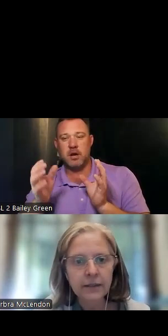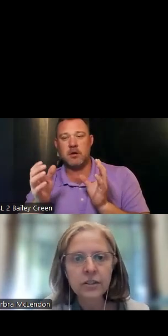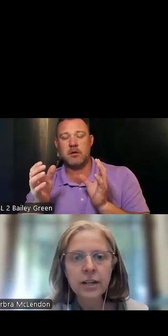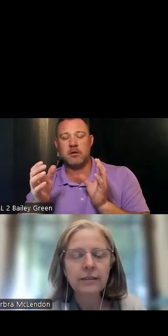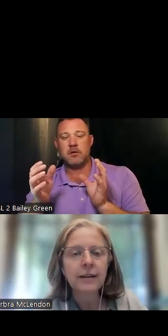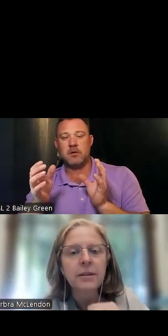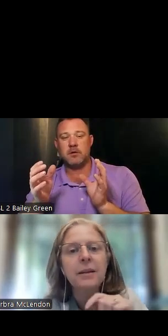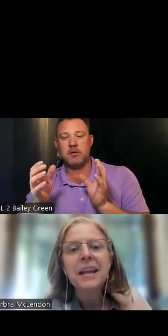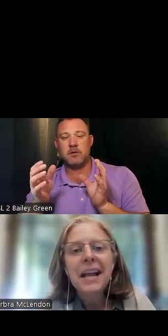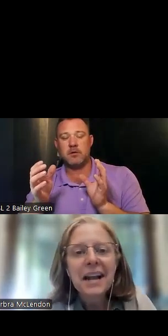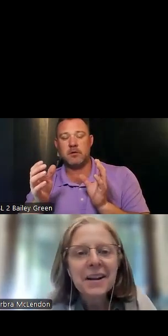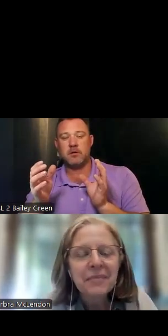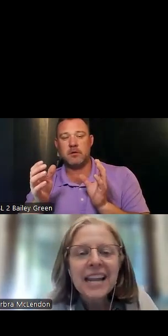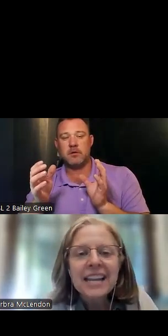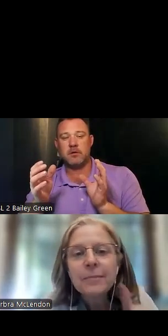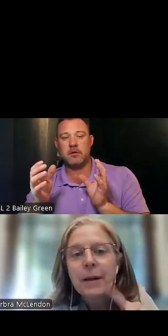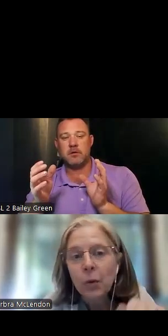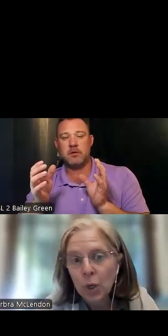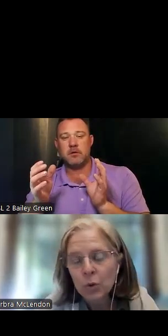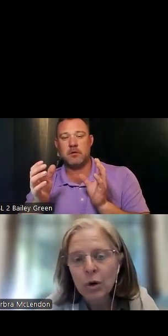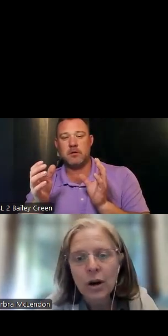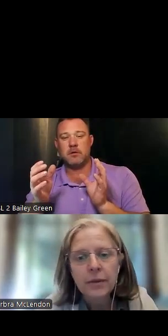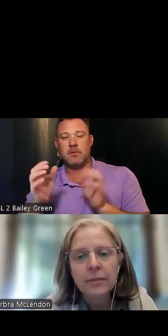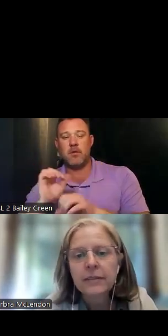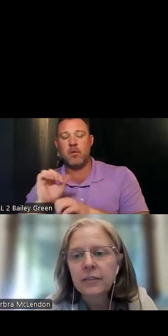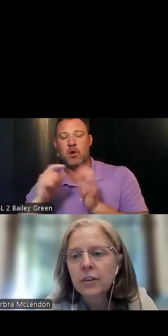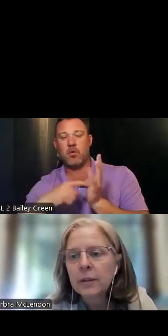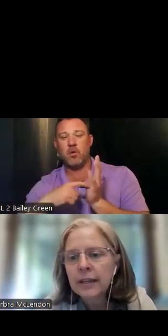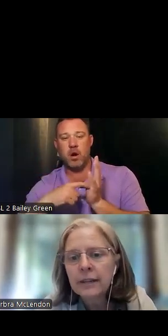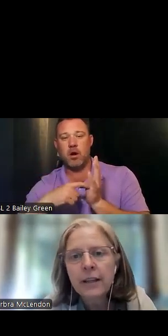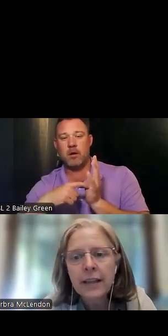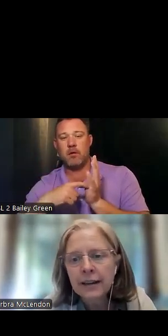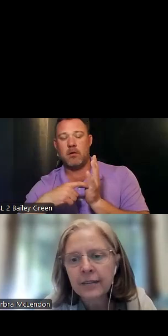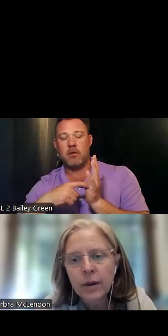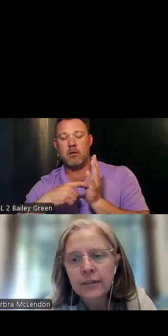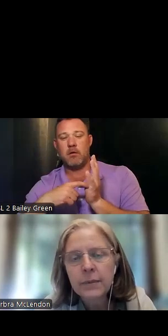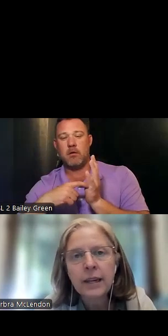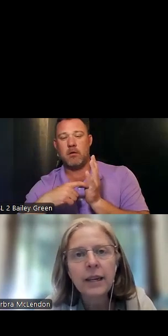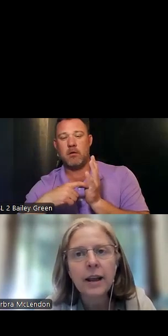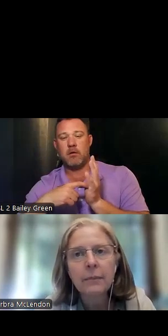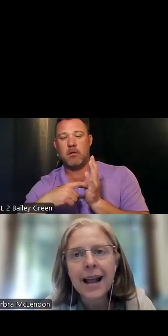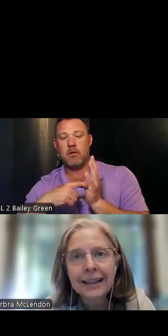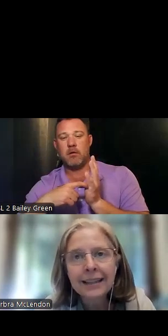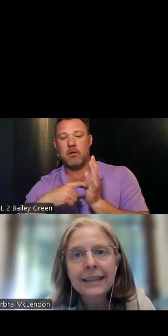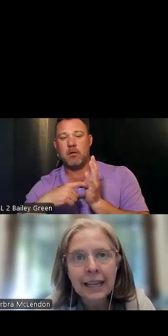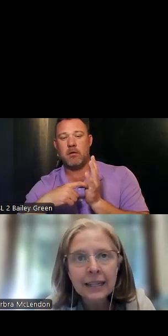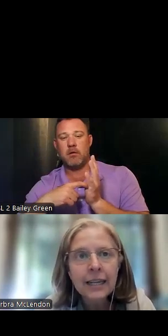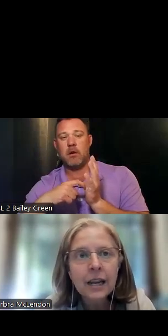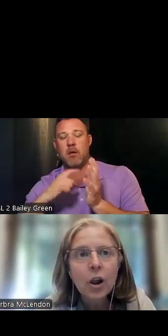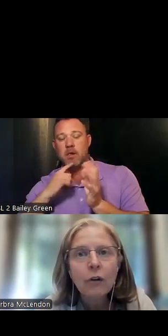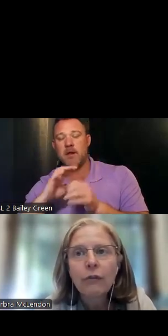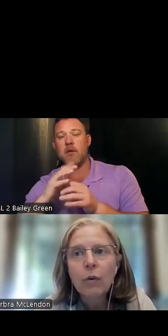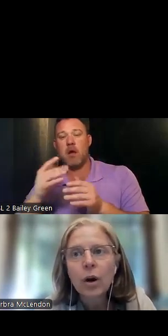drop into the chat at the same time, is about the work requirements, because I do believe that that is going to be highly